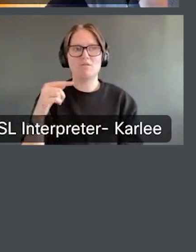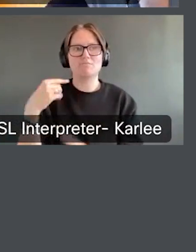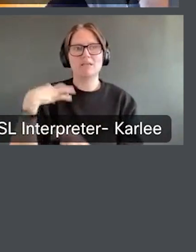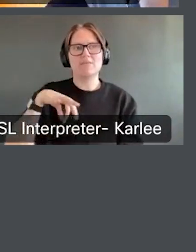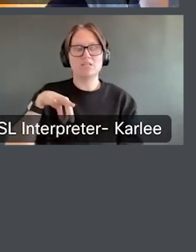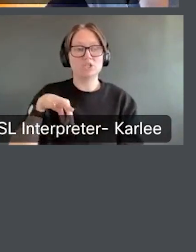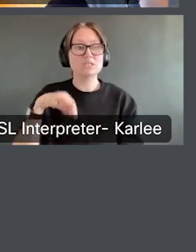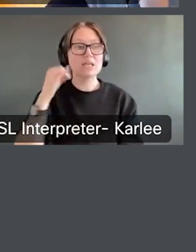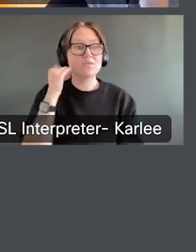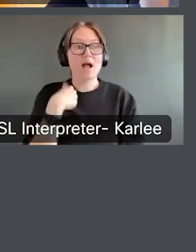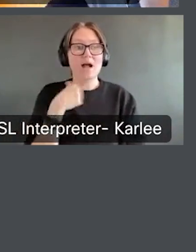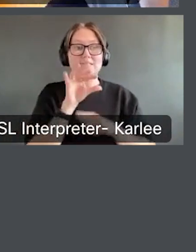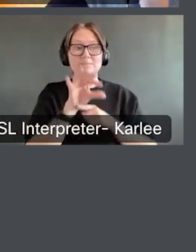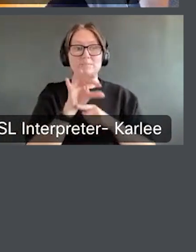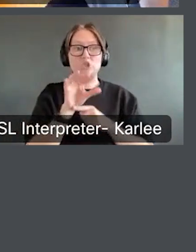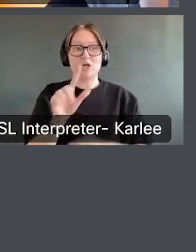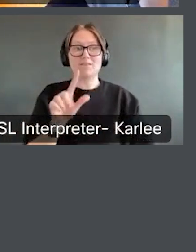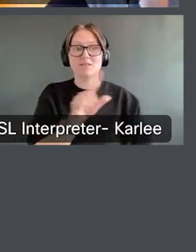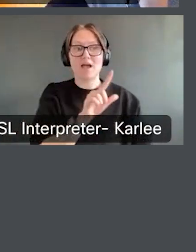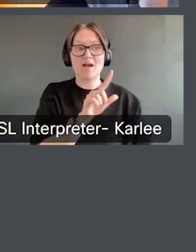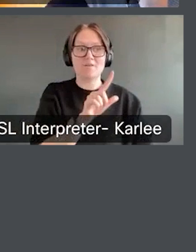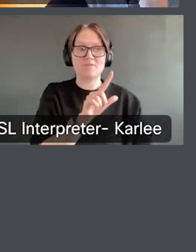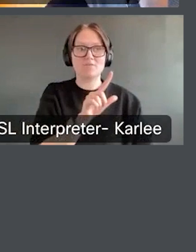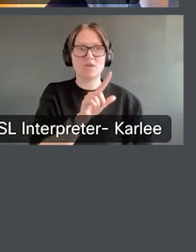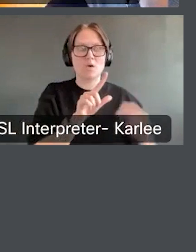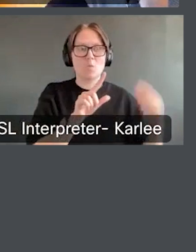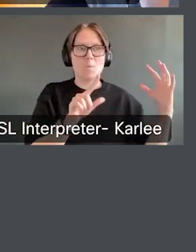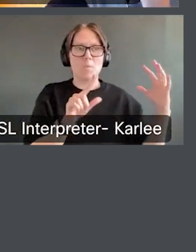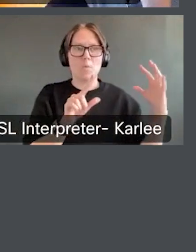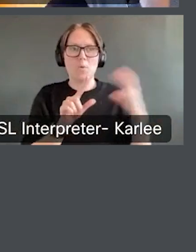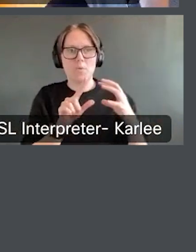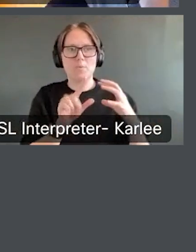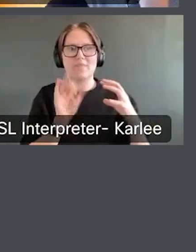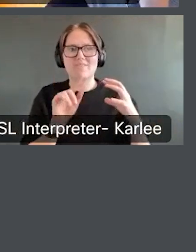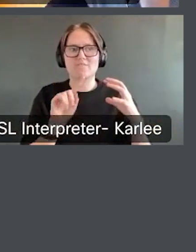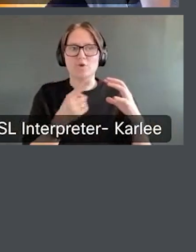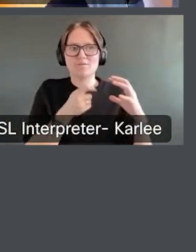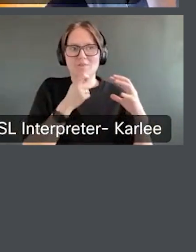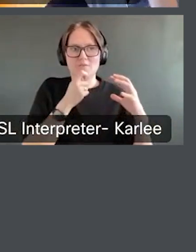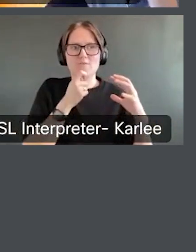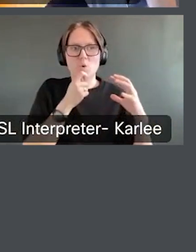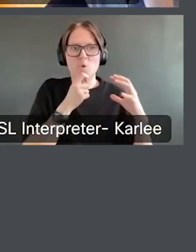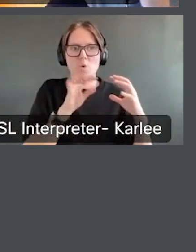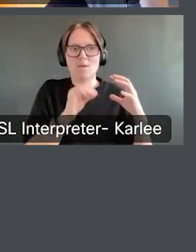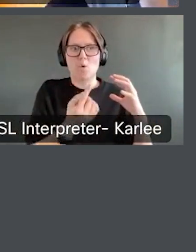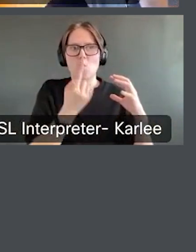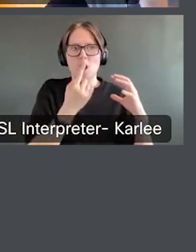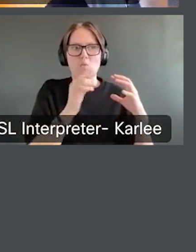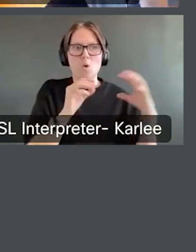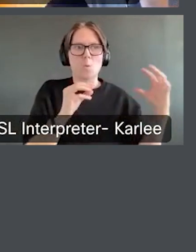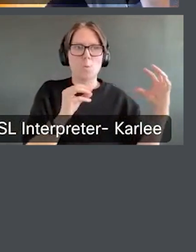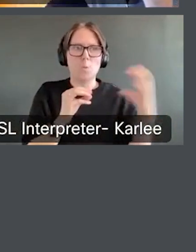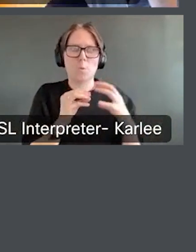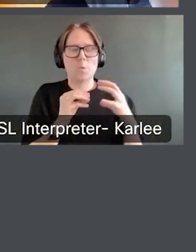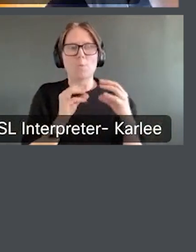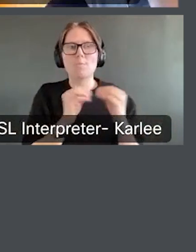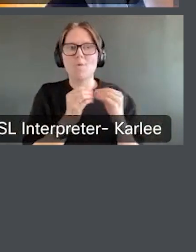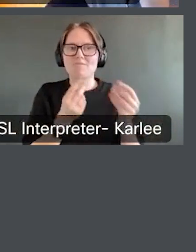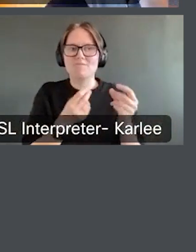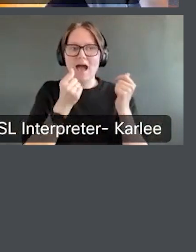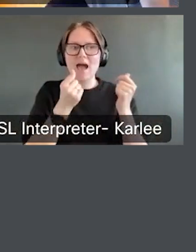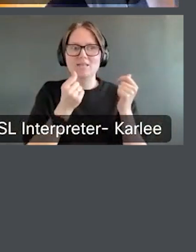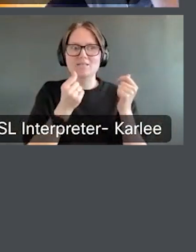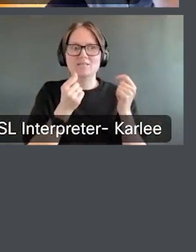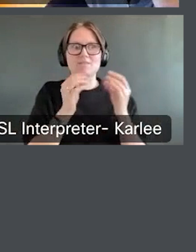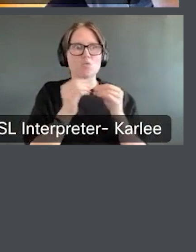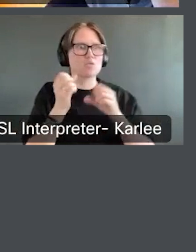it's going to hit the first microphone number 1. It's going to hit it faster, and it's going to hit it with greater